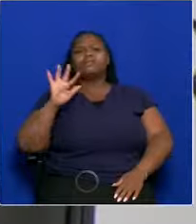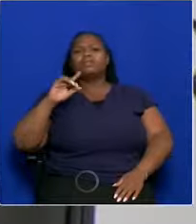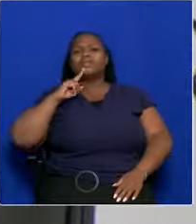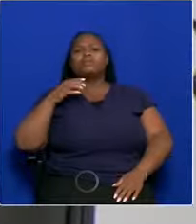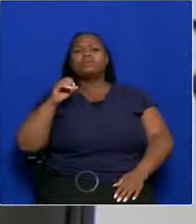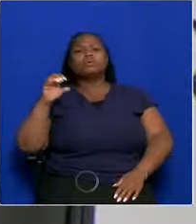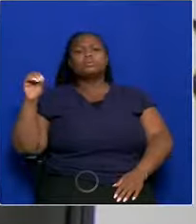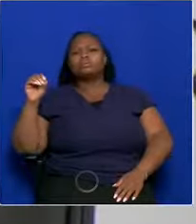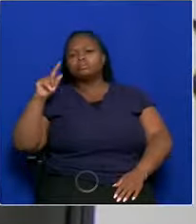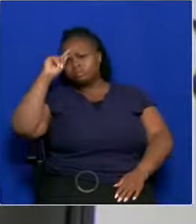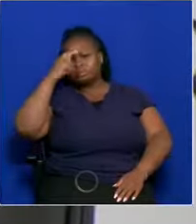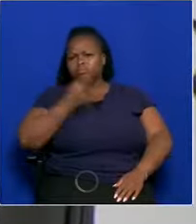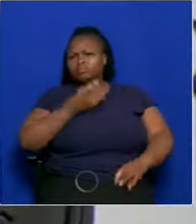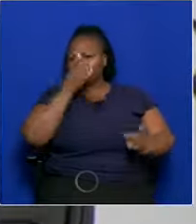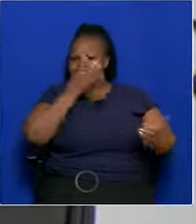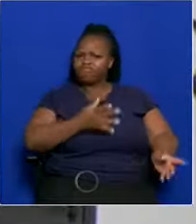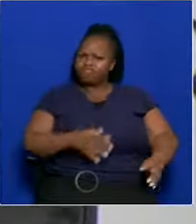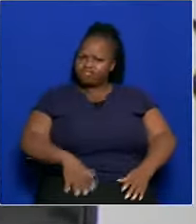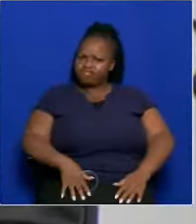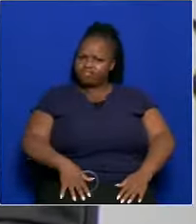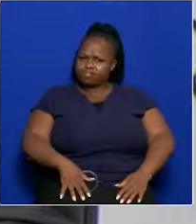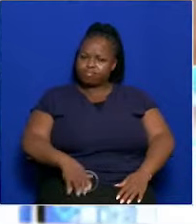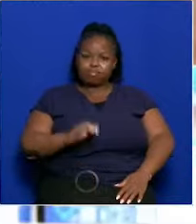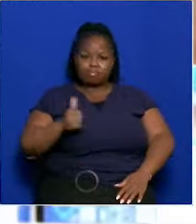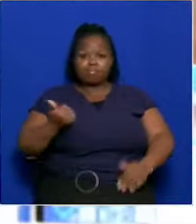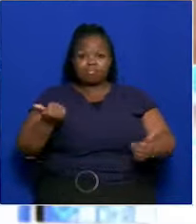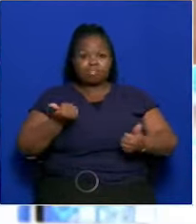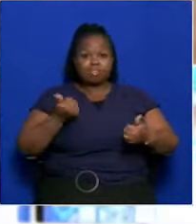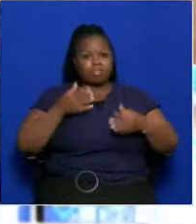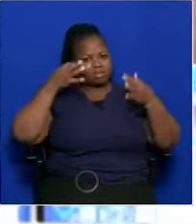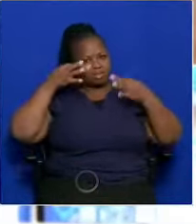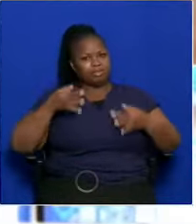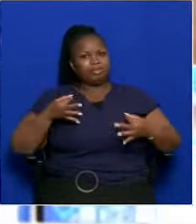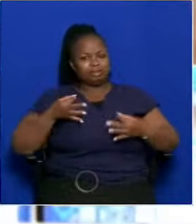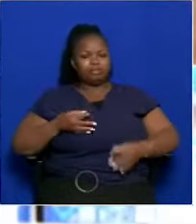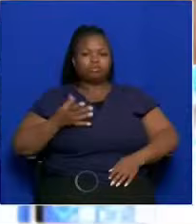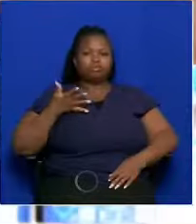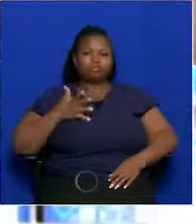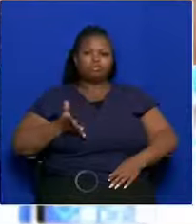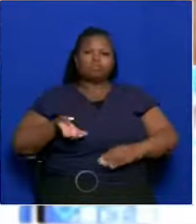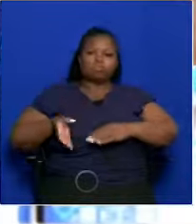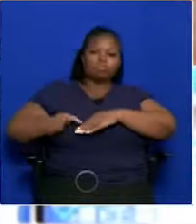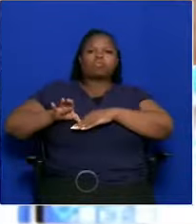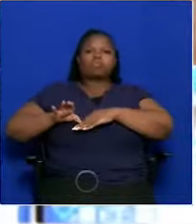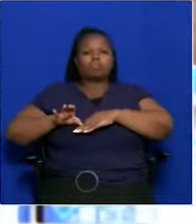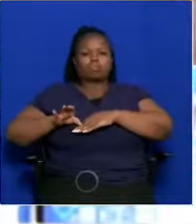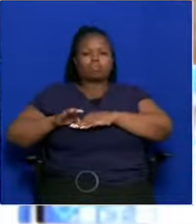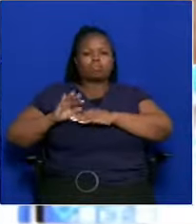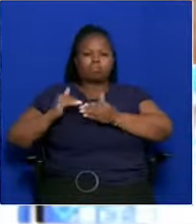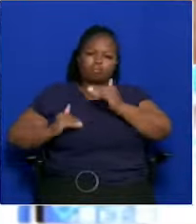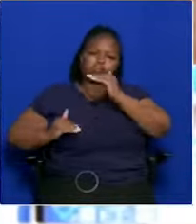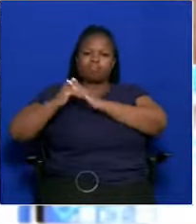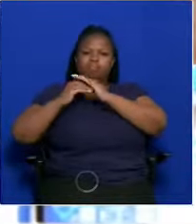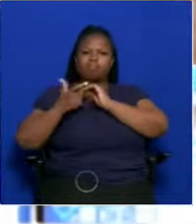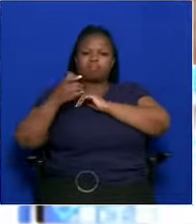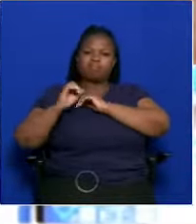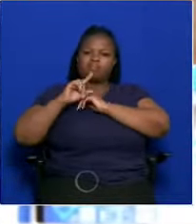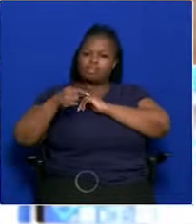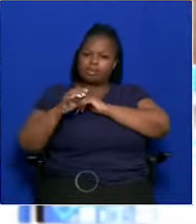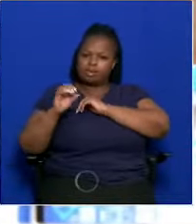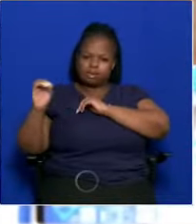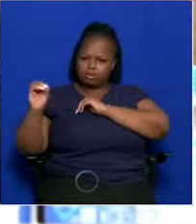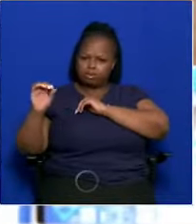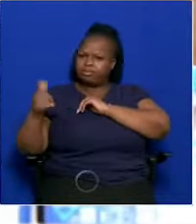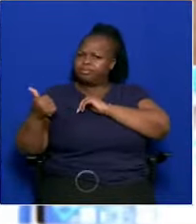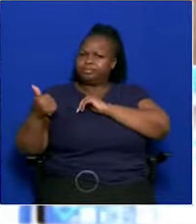you about. And you've already decided that you want a cushion and the cushion takes you to 70,000. Why did you